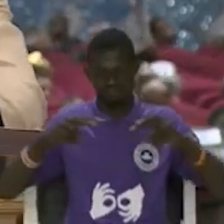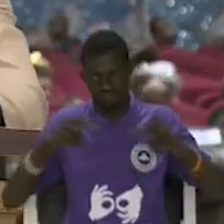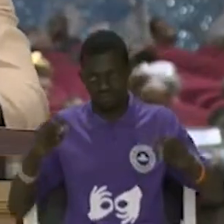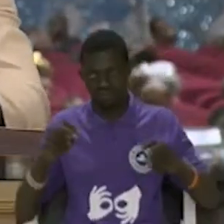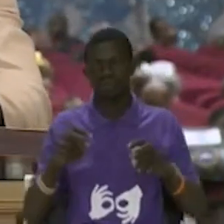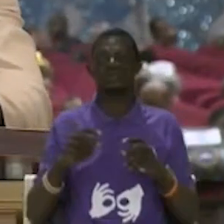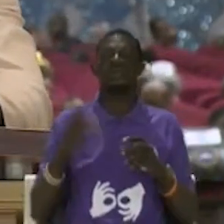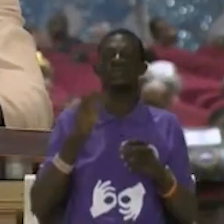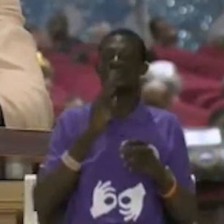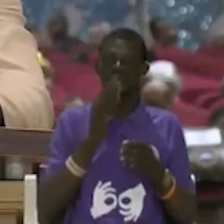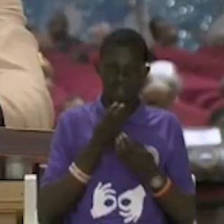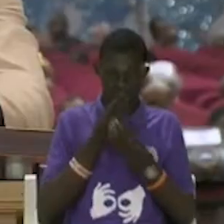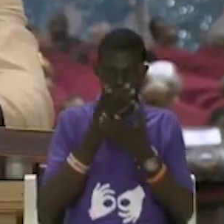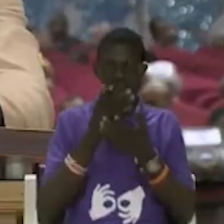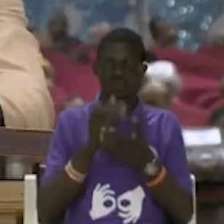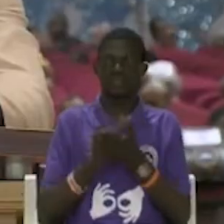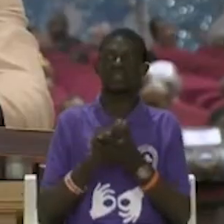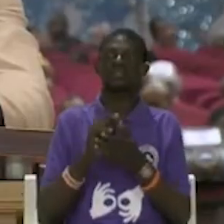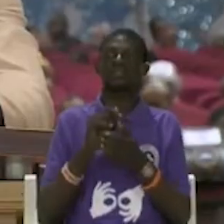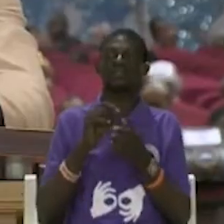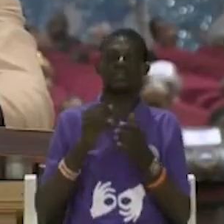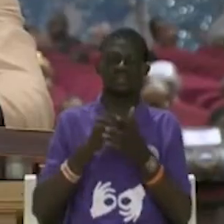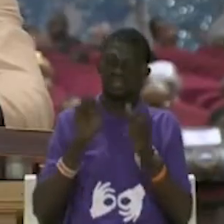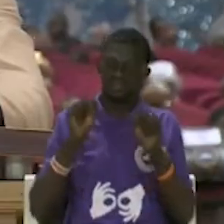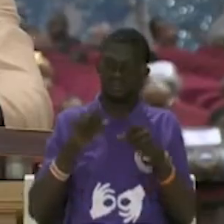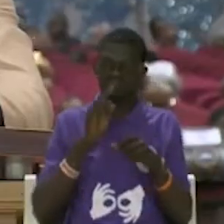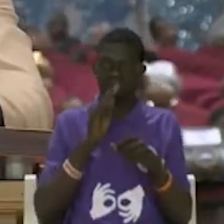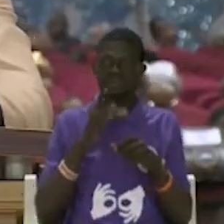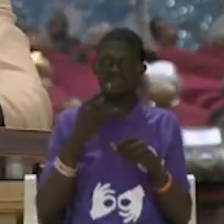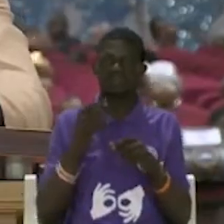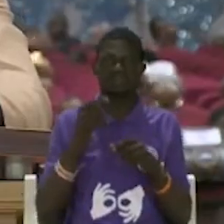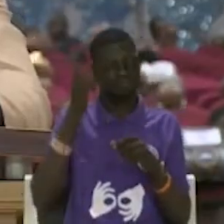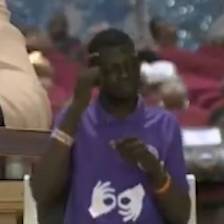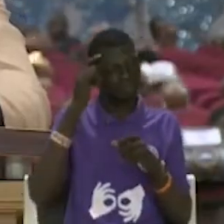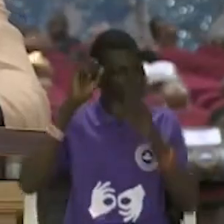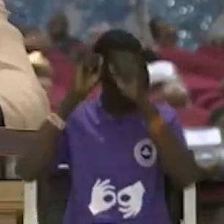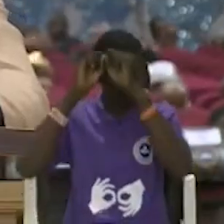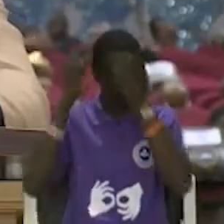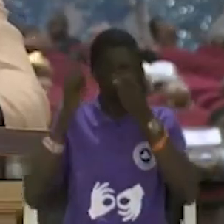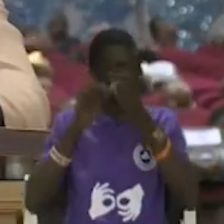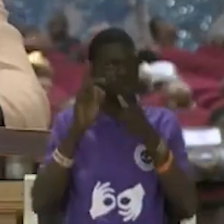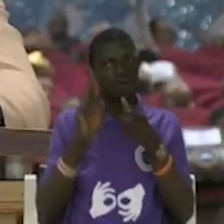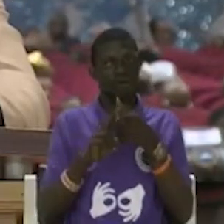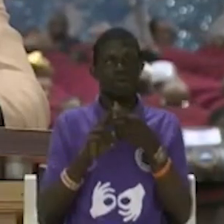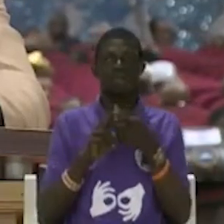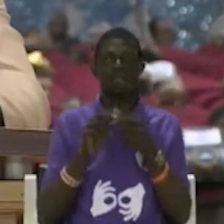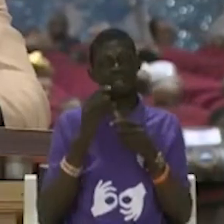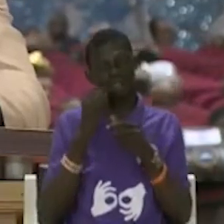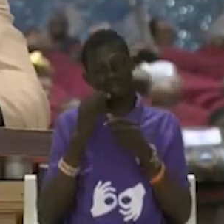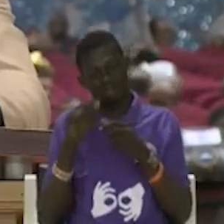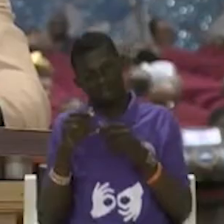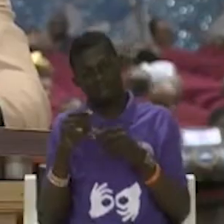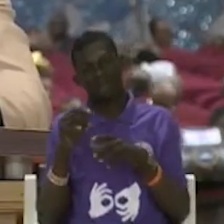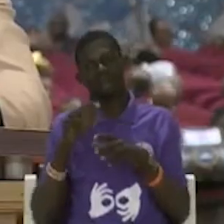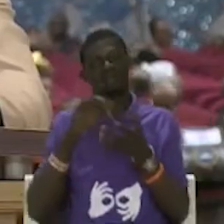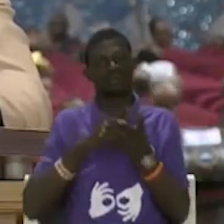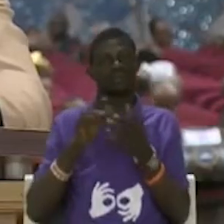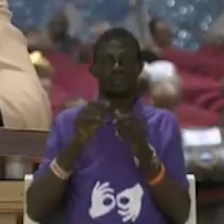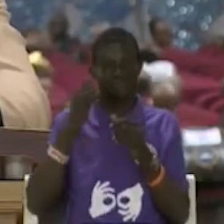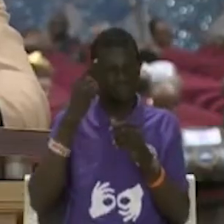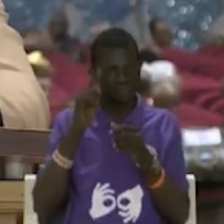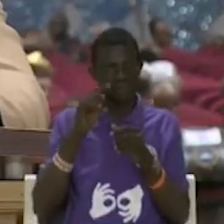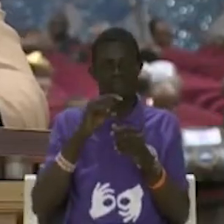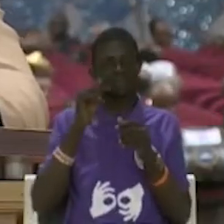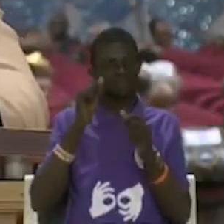were informed that he could possibly have a brain damage or epileptic and would remain on medication for the rest